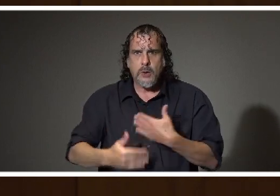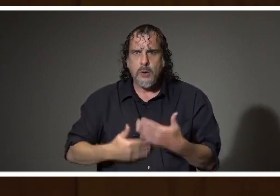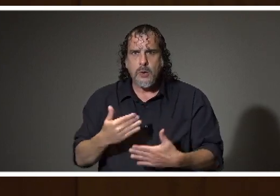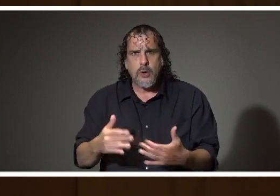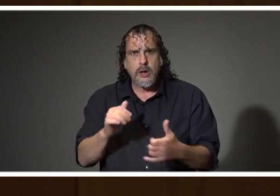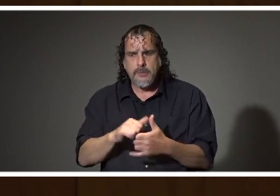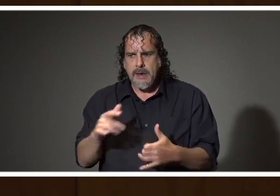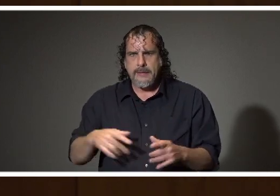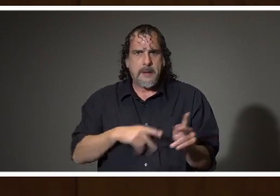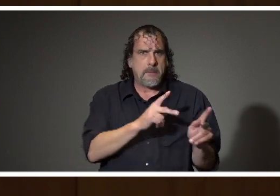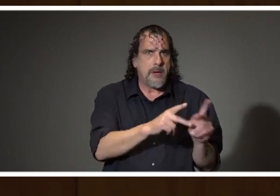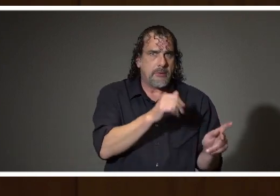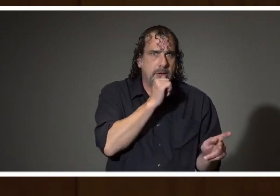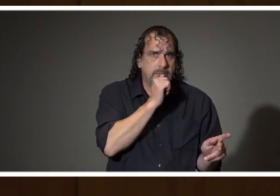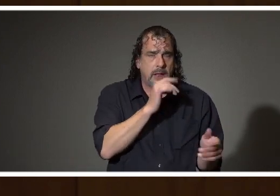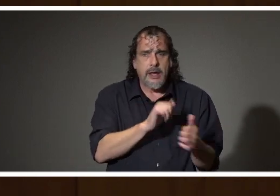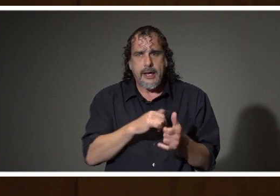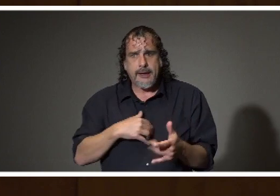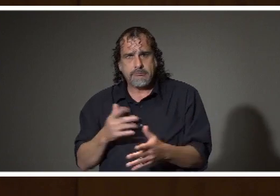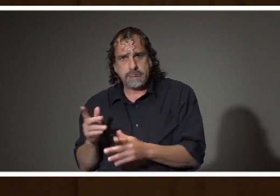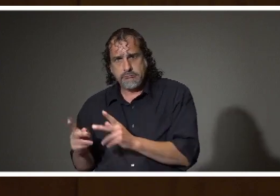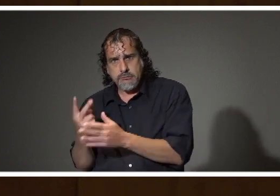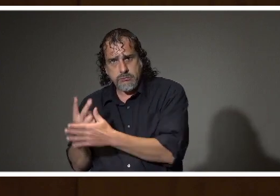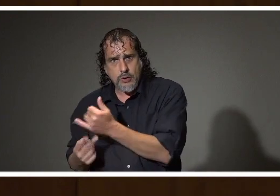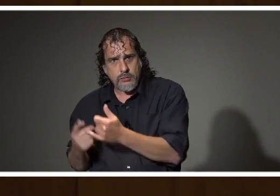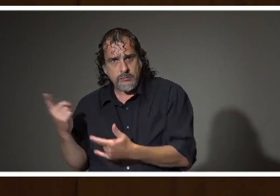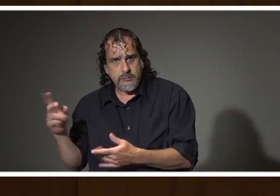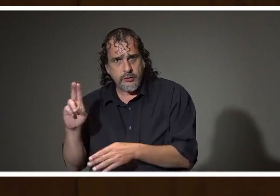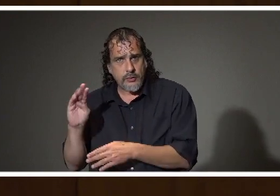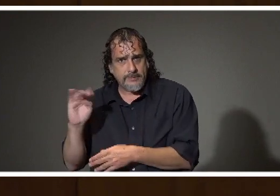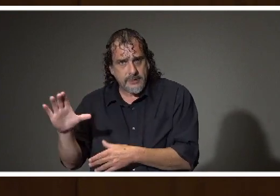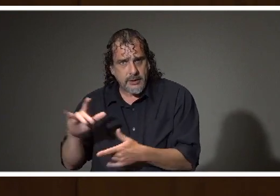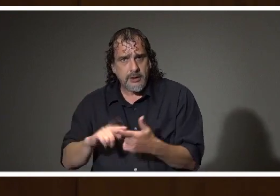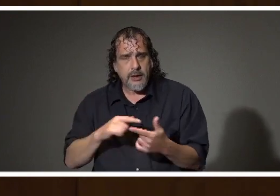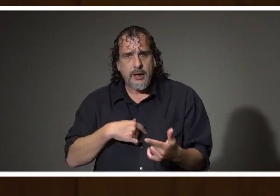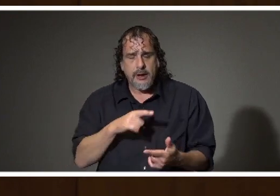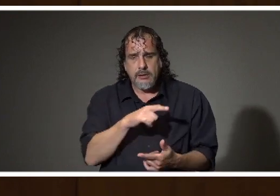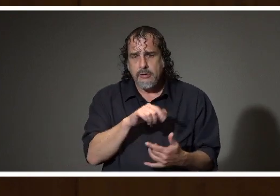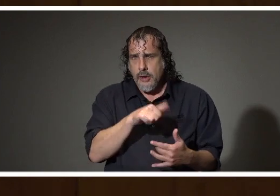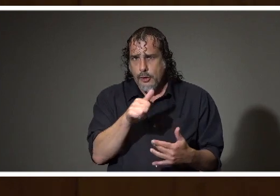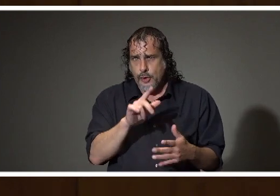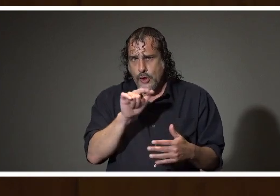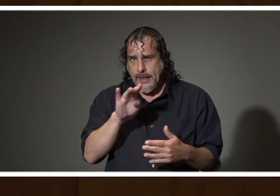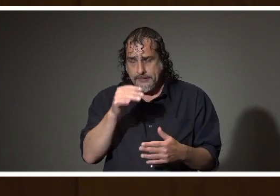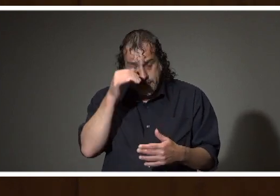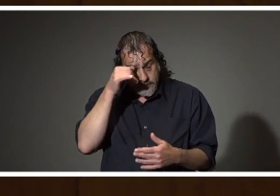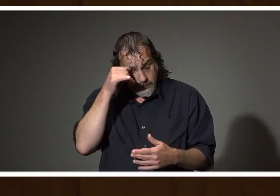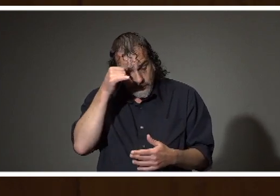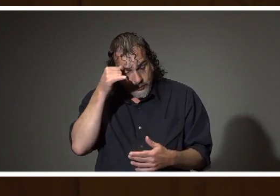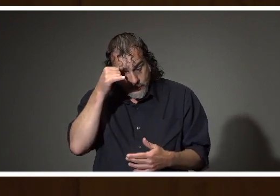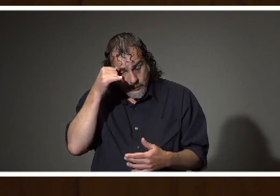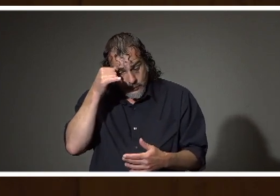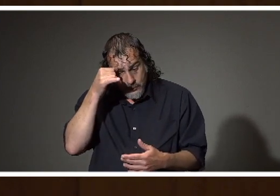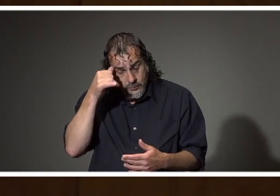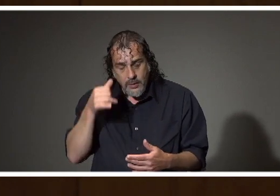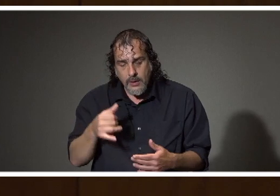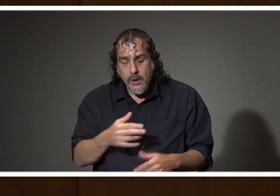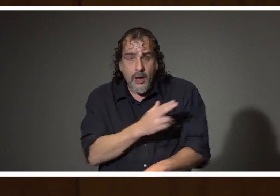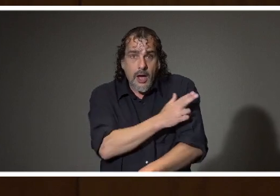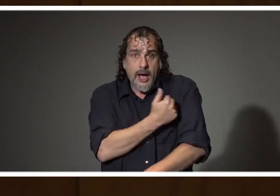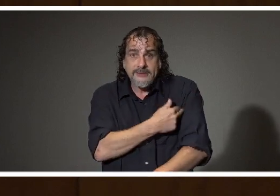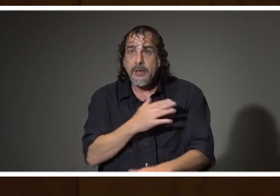health lab, and then also to the private docs and clinics have done a fantastic job. As far as hospital